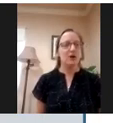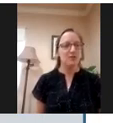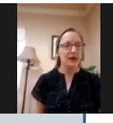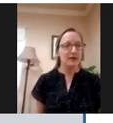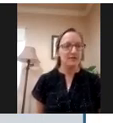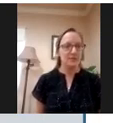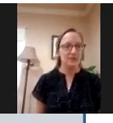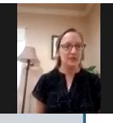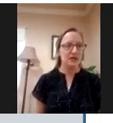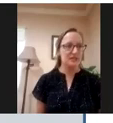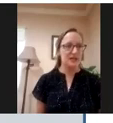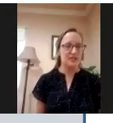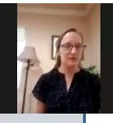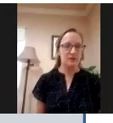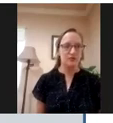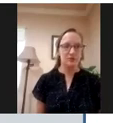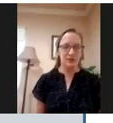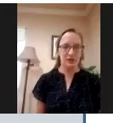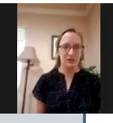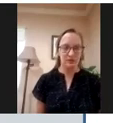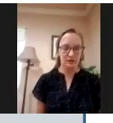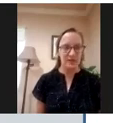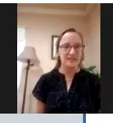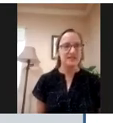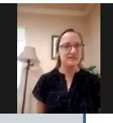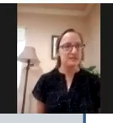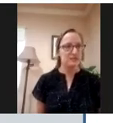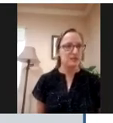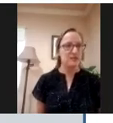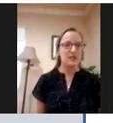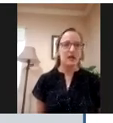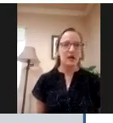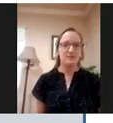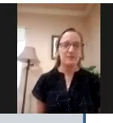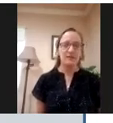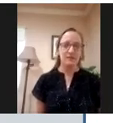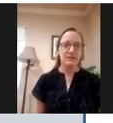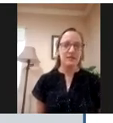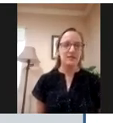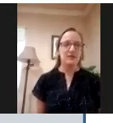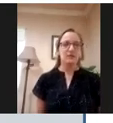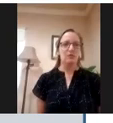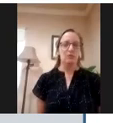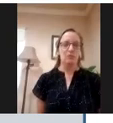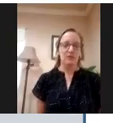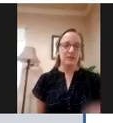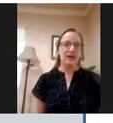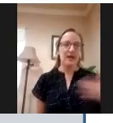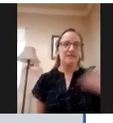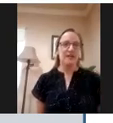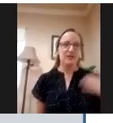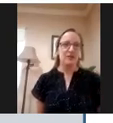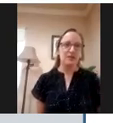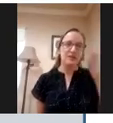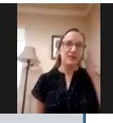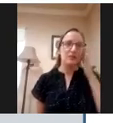website will also have information to contact if you're interested in contacting a different district. If needed, once we kind of have